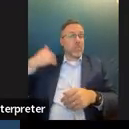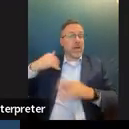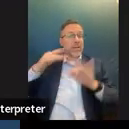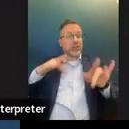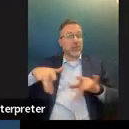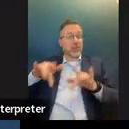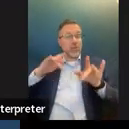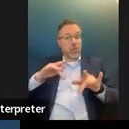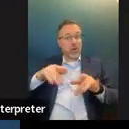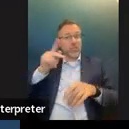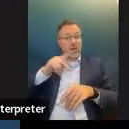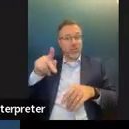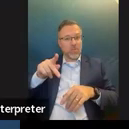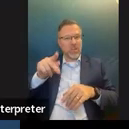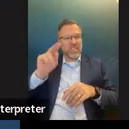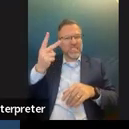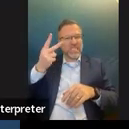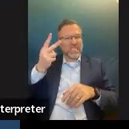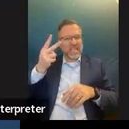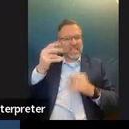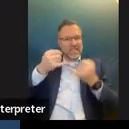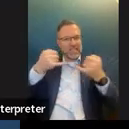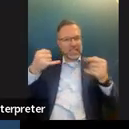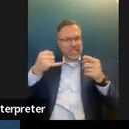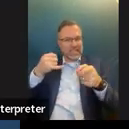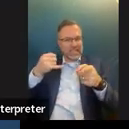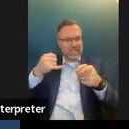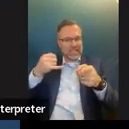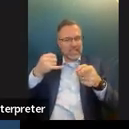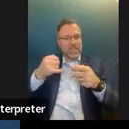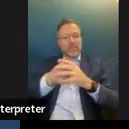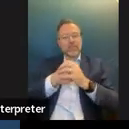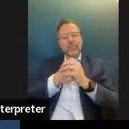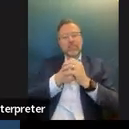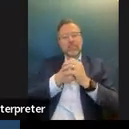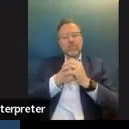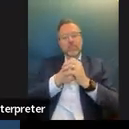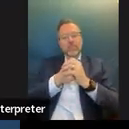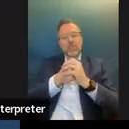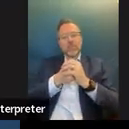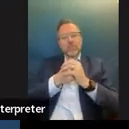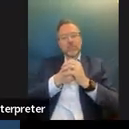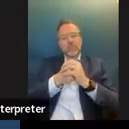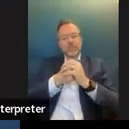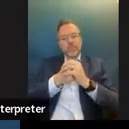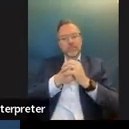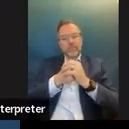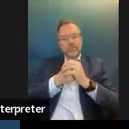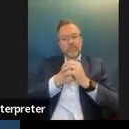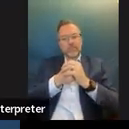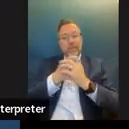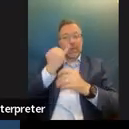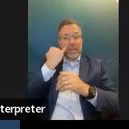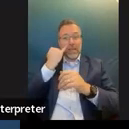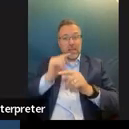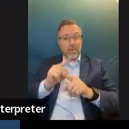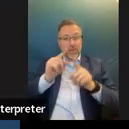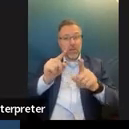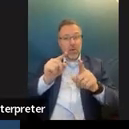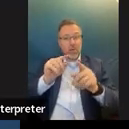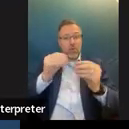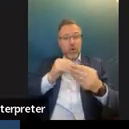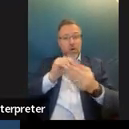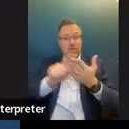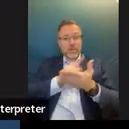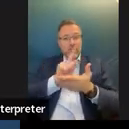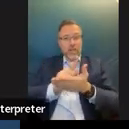second link. That's our professional learning page. And that's where, if you go to Office Hour Archives,